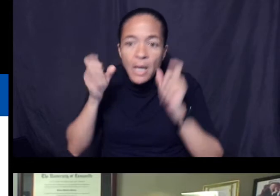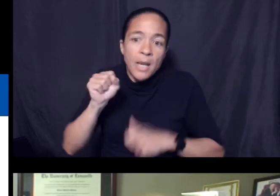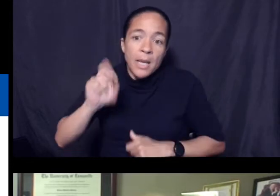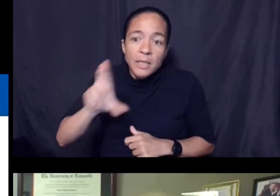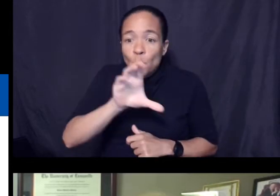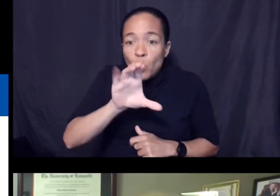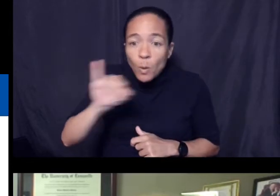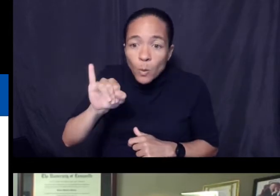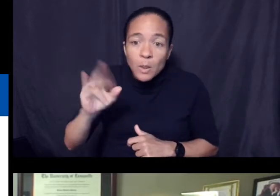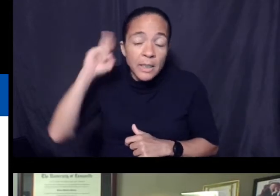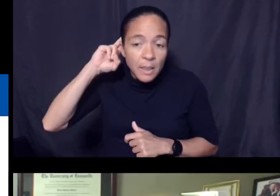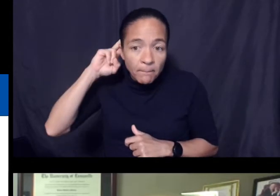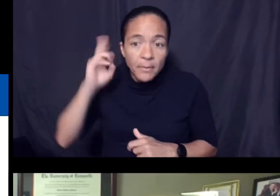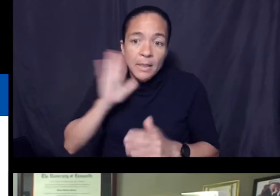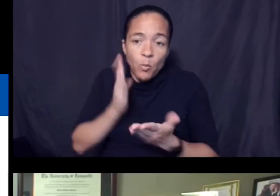cochlear implants.